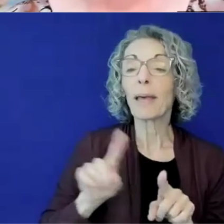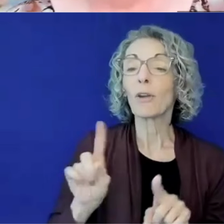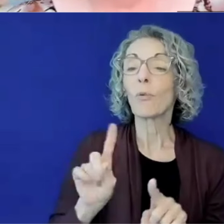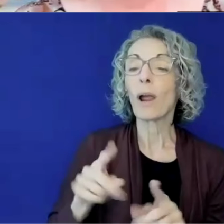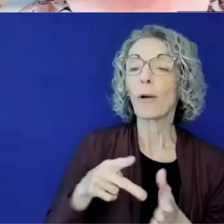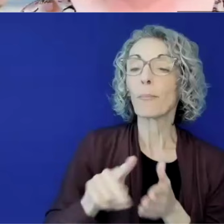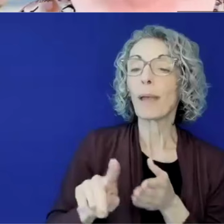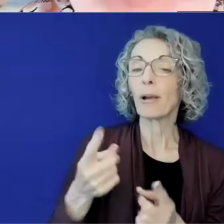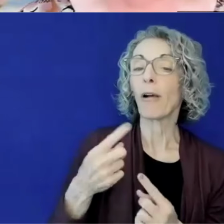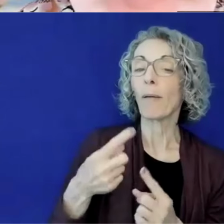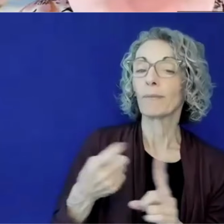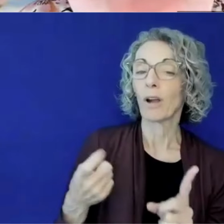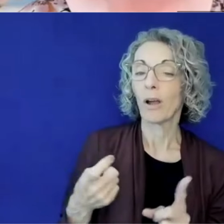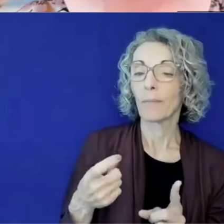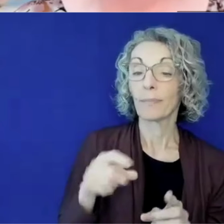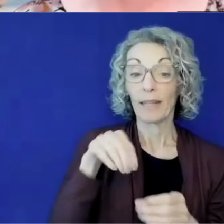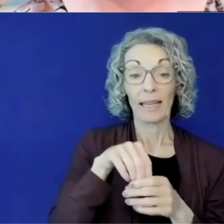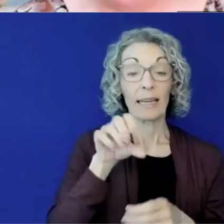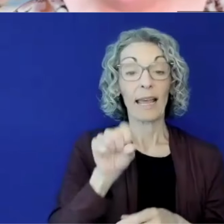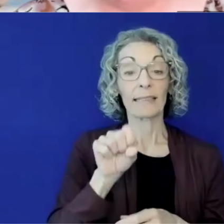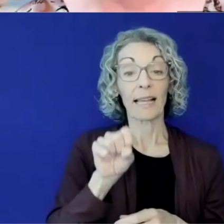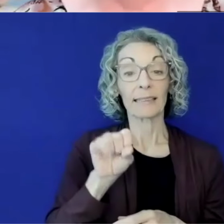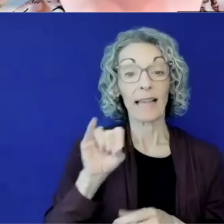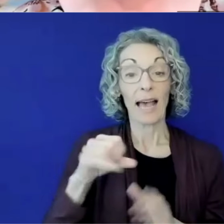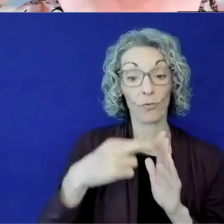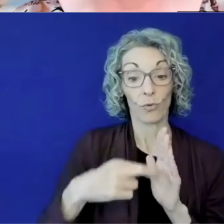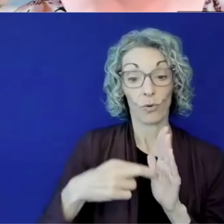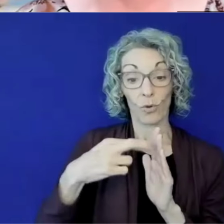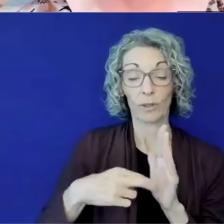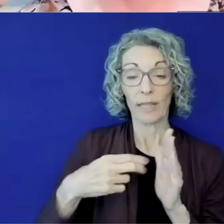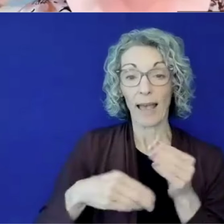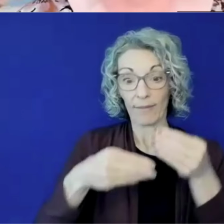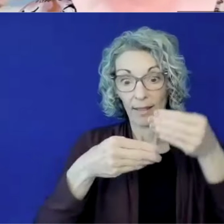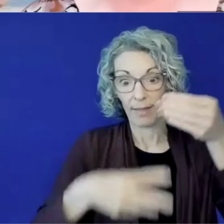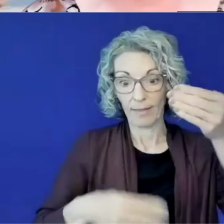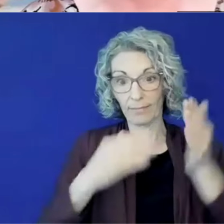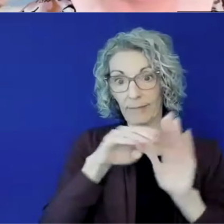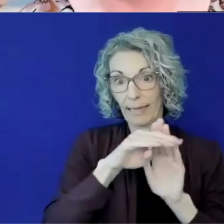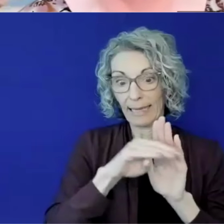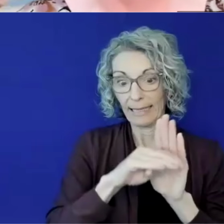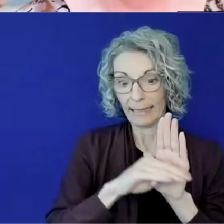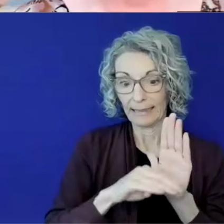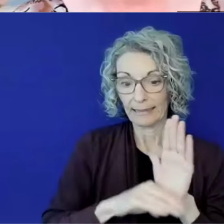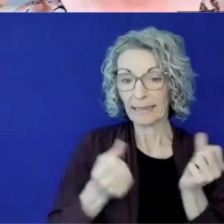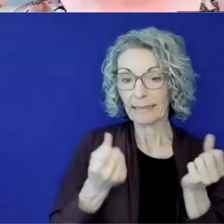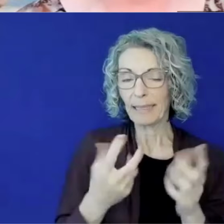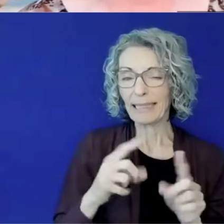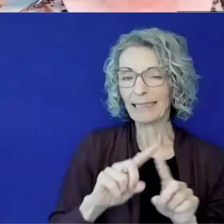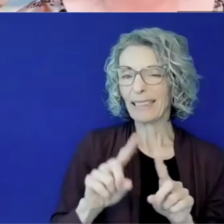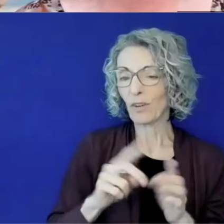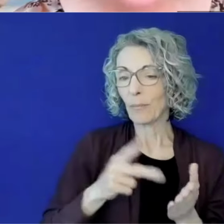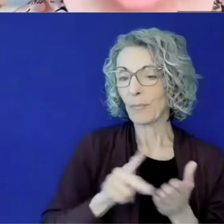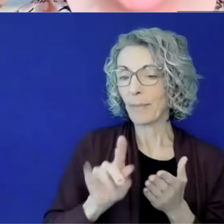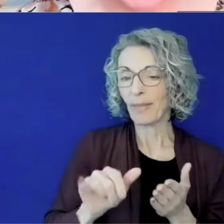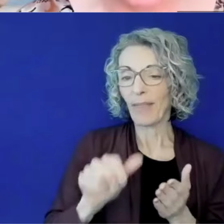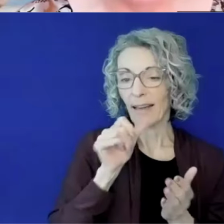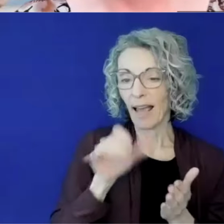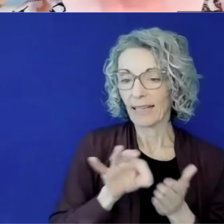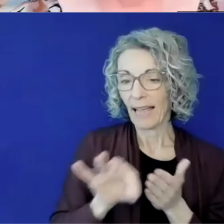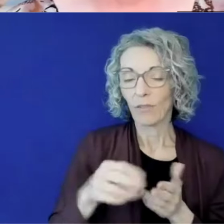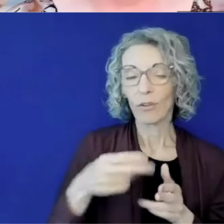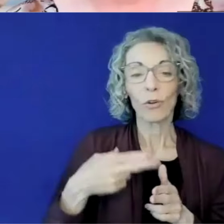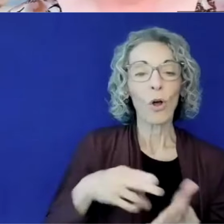payment. So in the SSI rules, there's a whole long list of types of payments that don't count. They call them